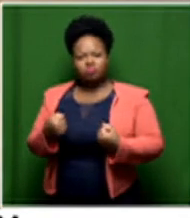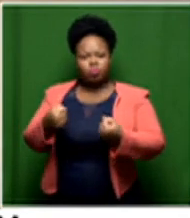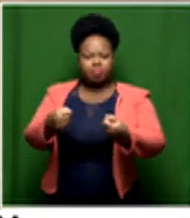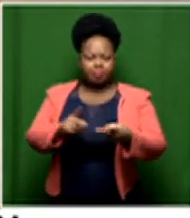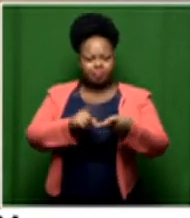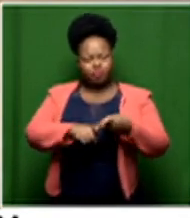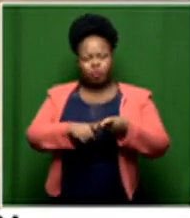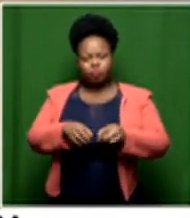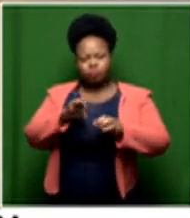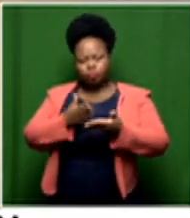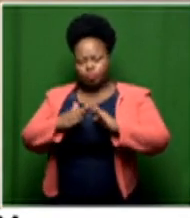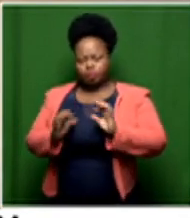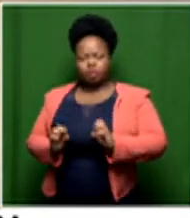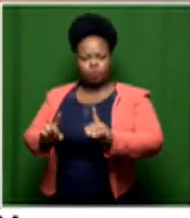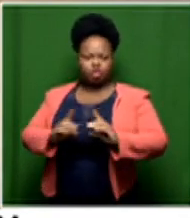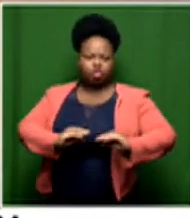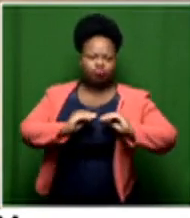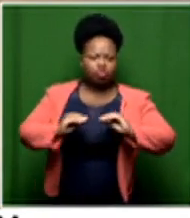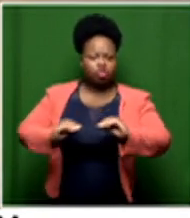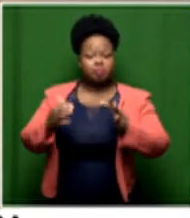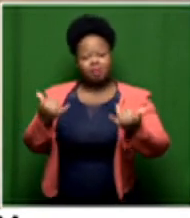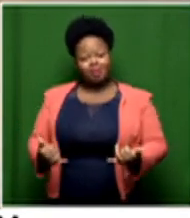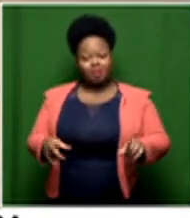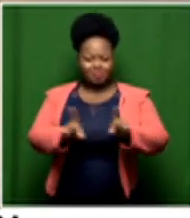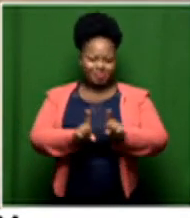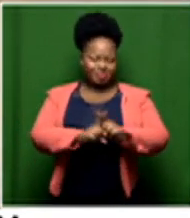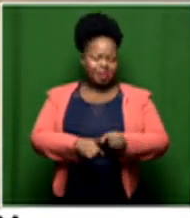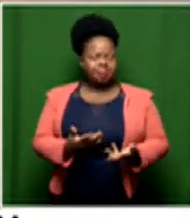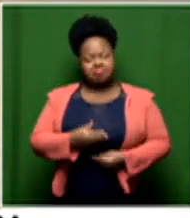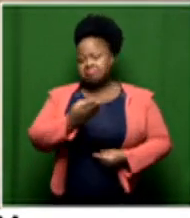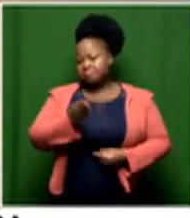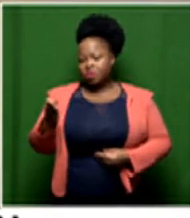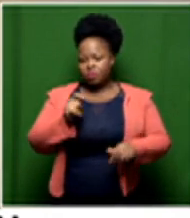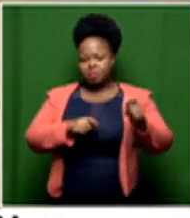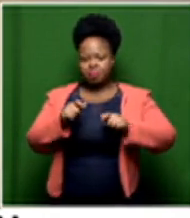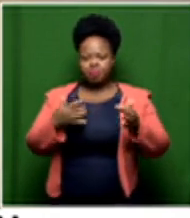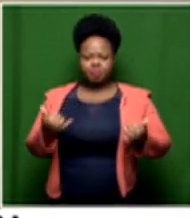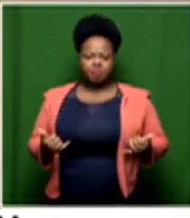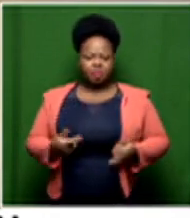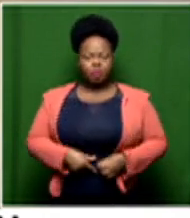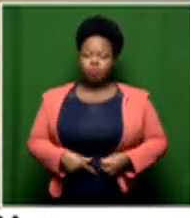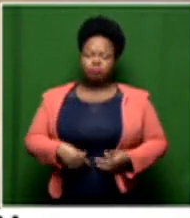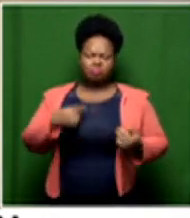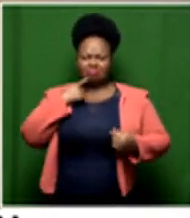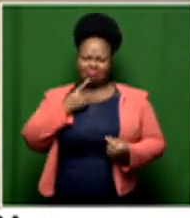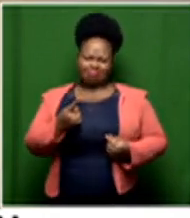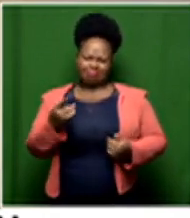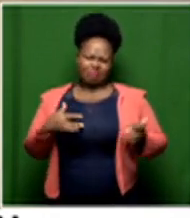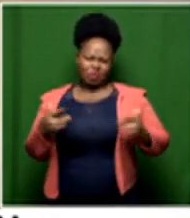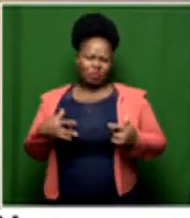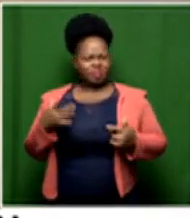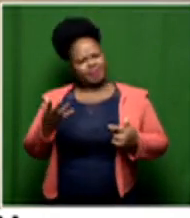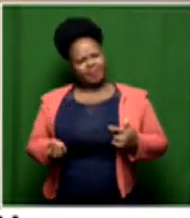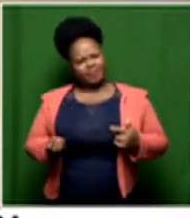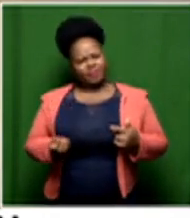around community education. And now, like many other parts of society, they are expressing concern